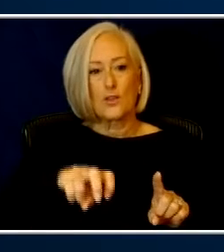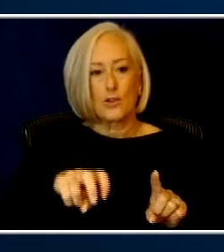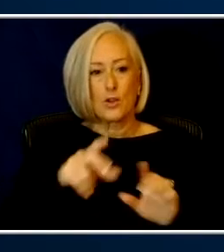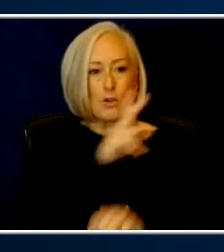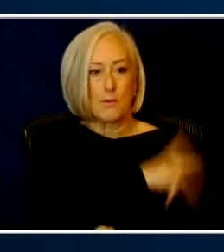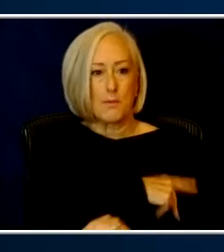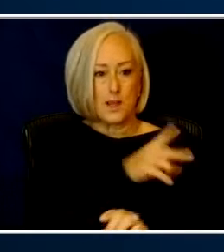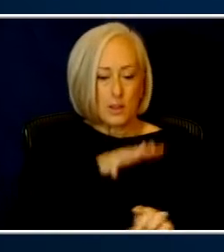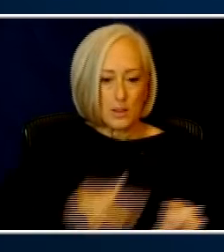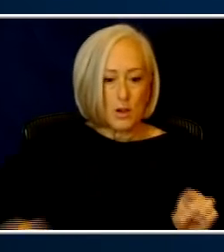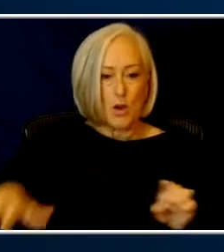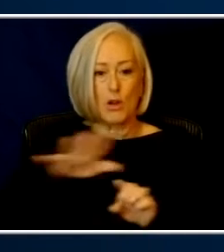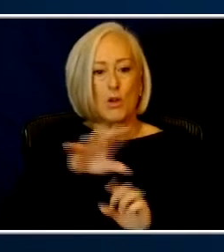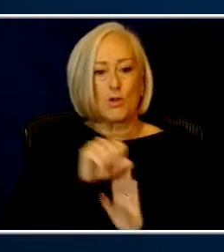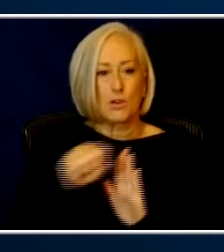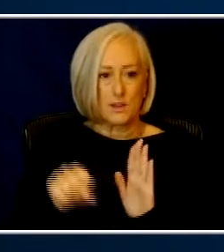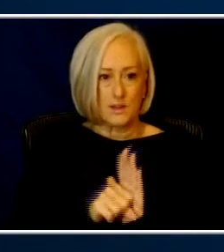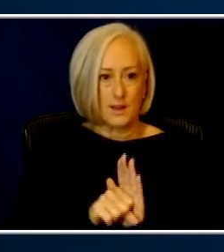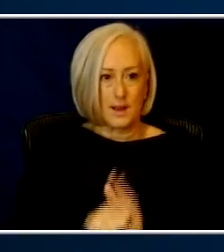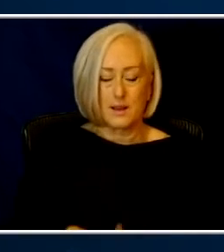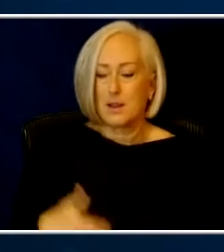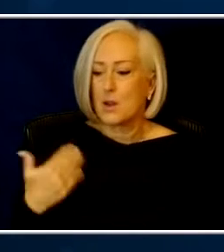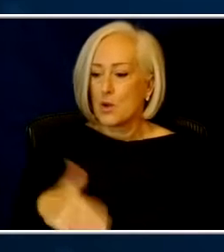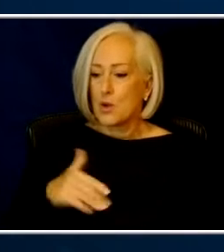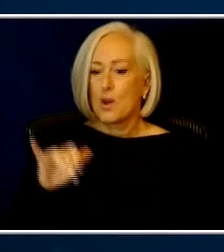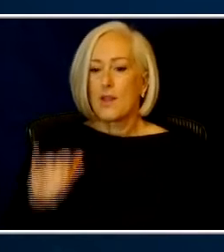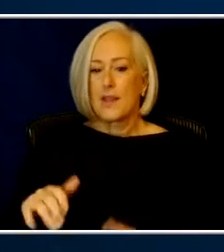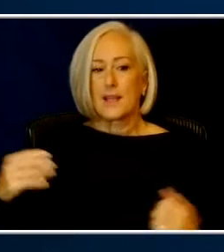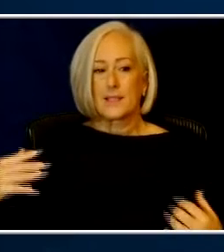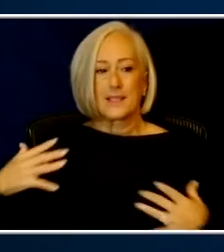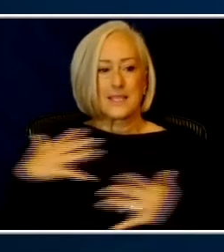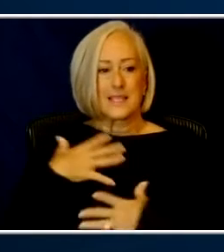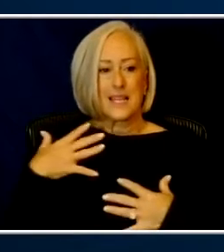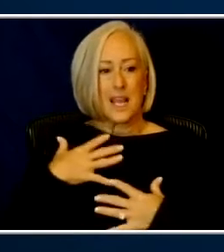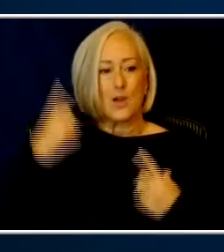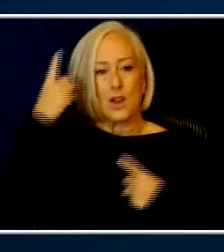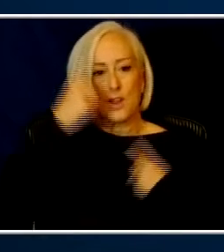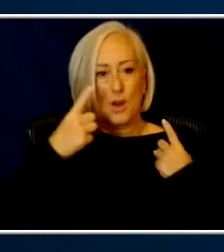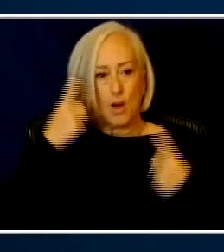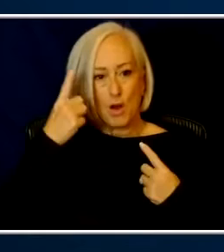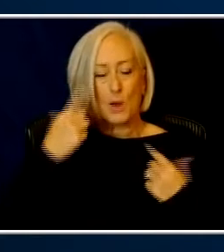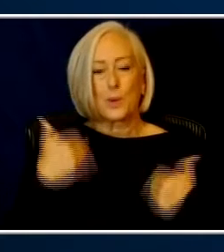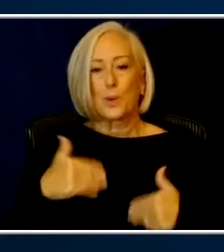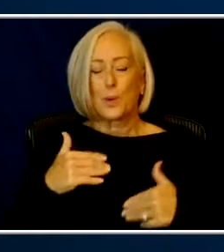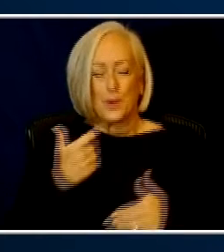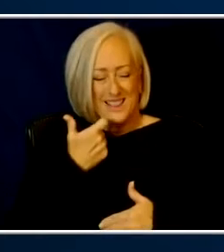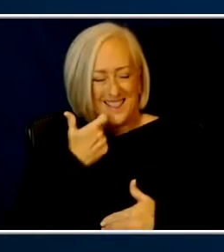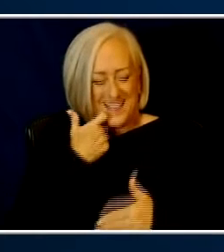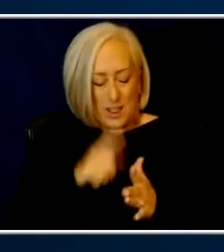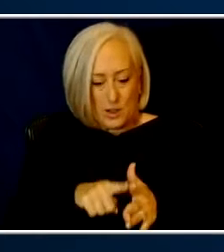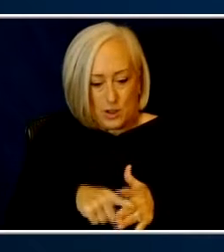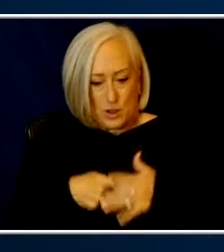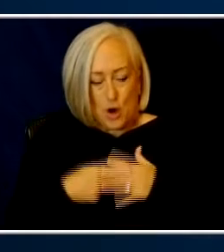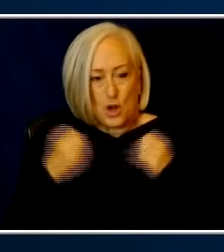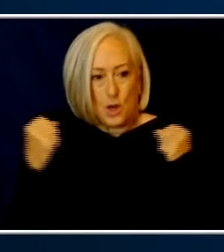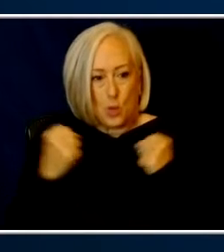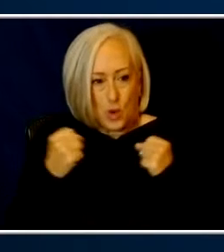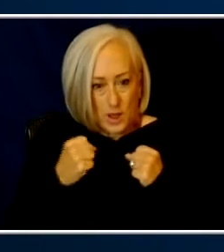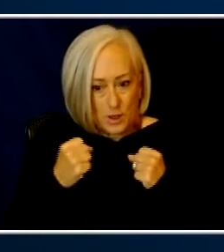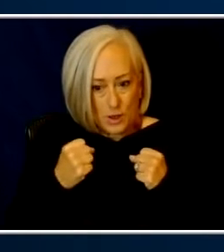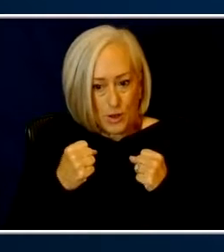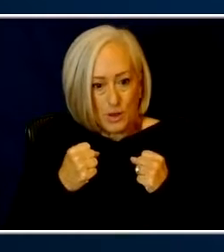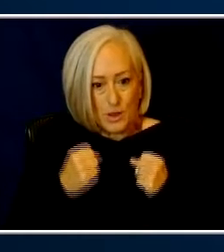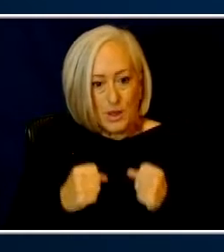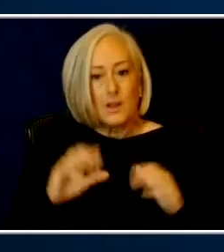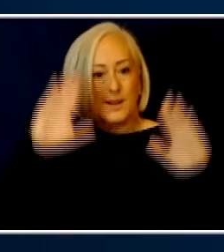thought, because we're just headed into the winter where traditionally things are more logjam. Predictions about a tough year for influenza. We saw that in the southern